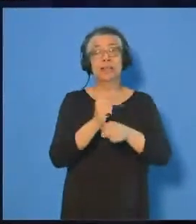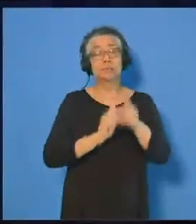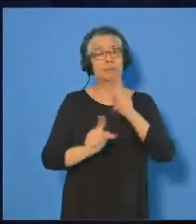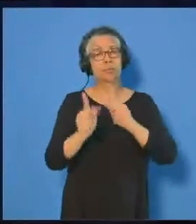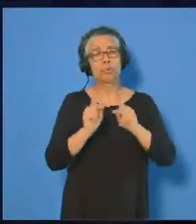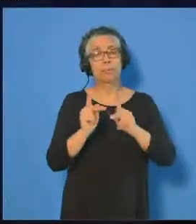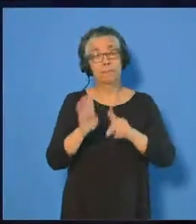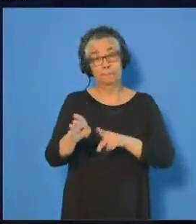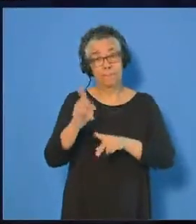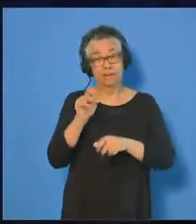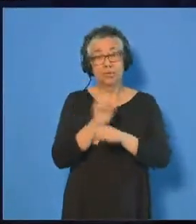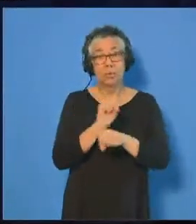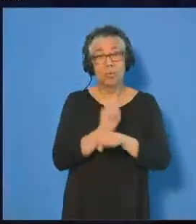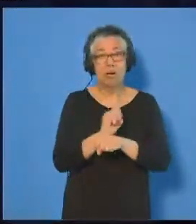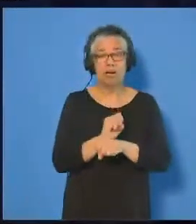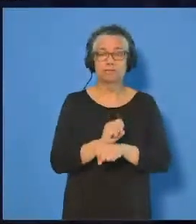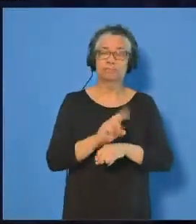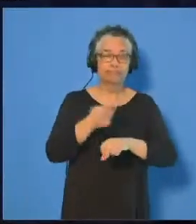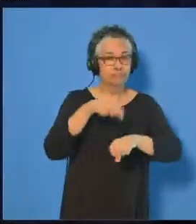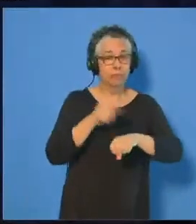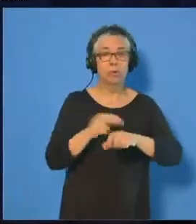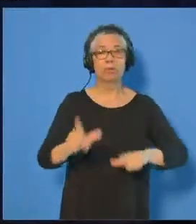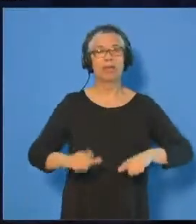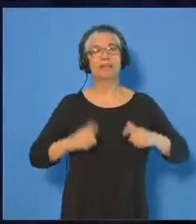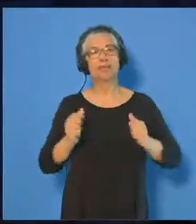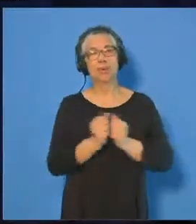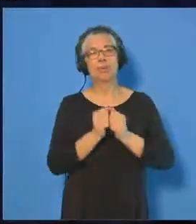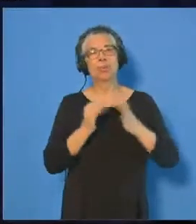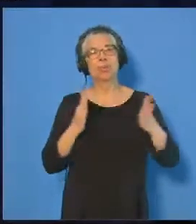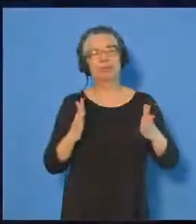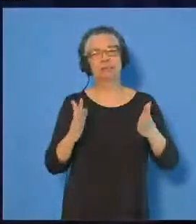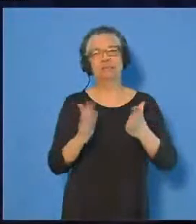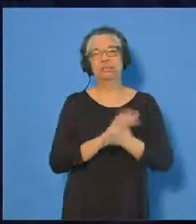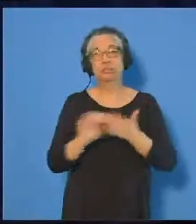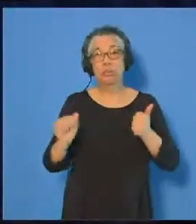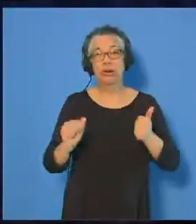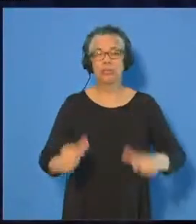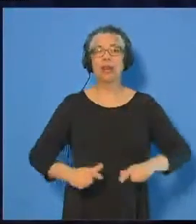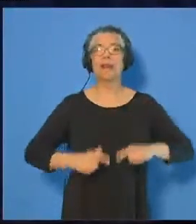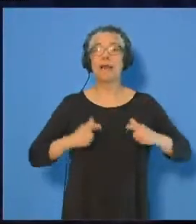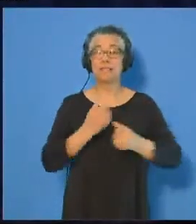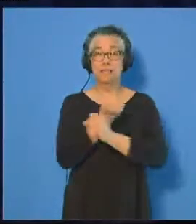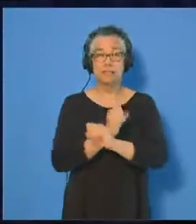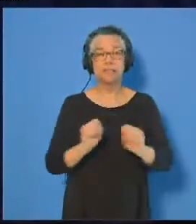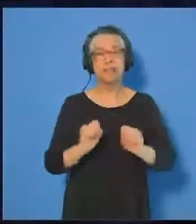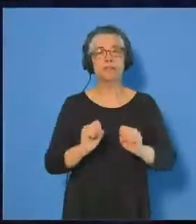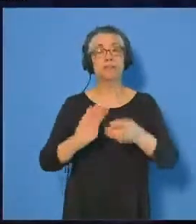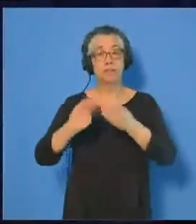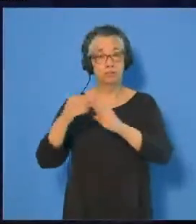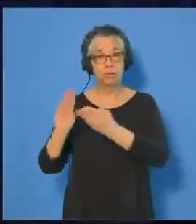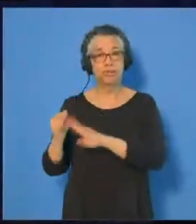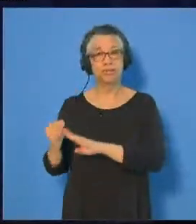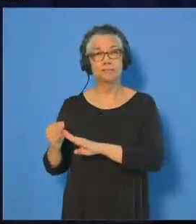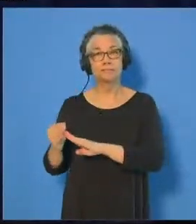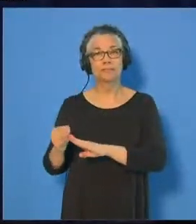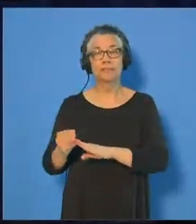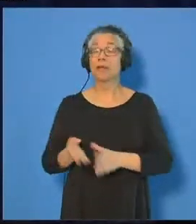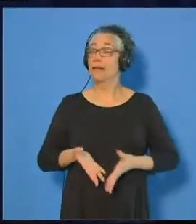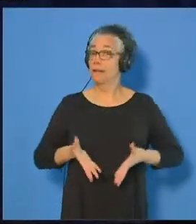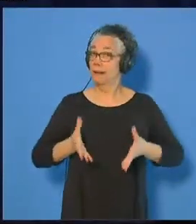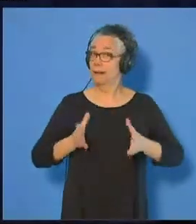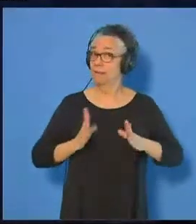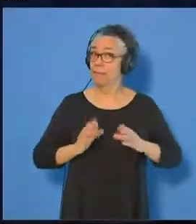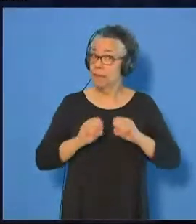work and back to their regular lives without jeopardizing the life and health and safety of our community. Let me be